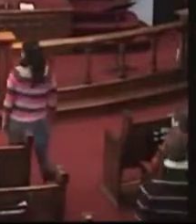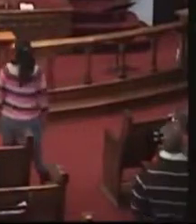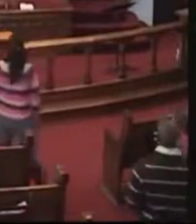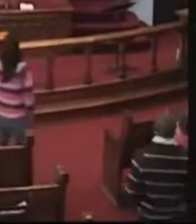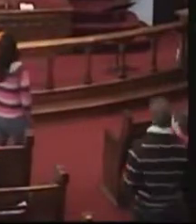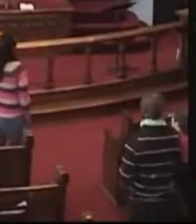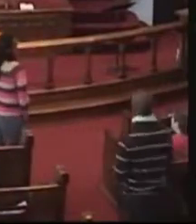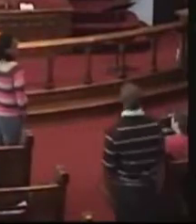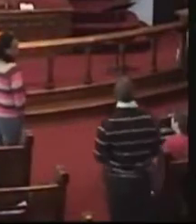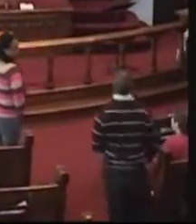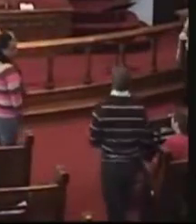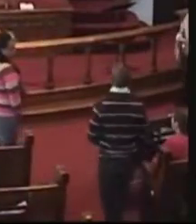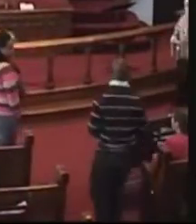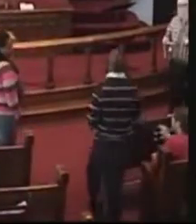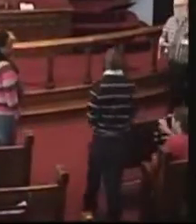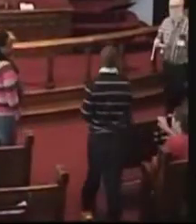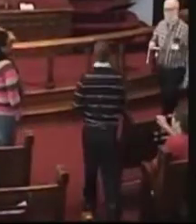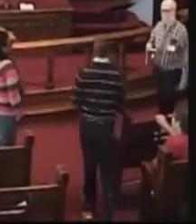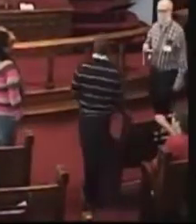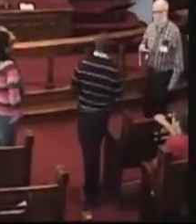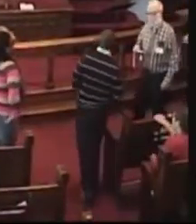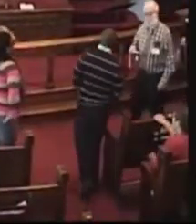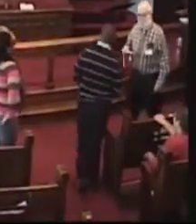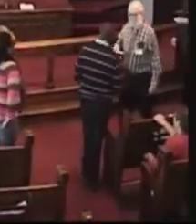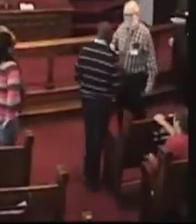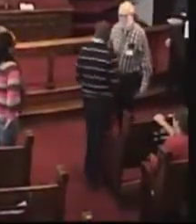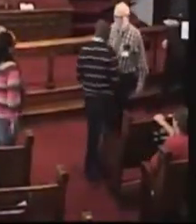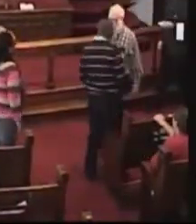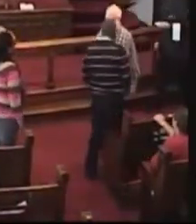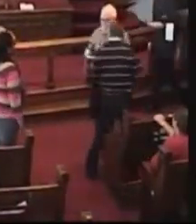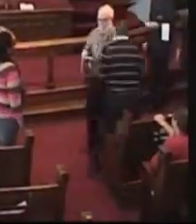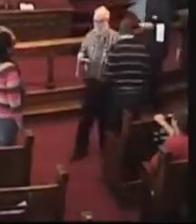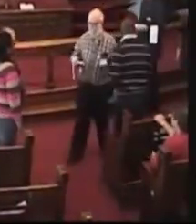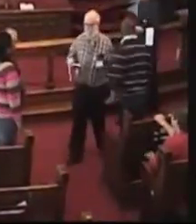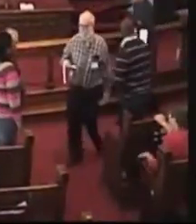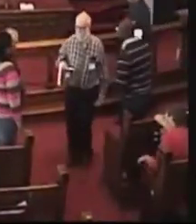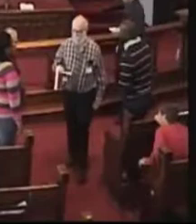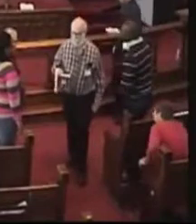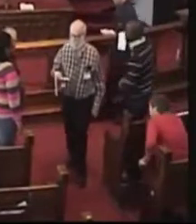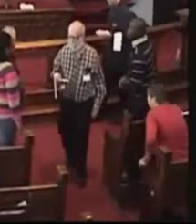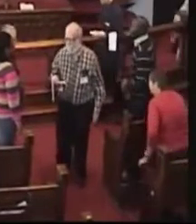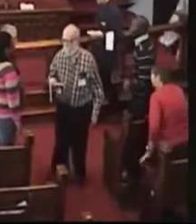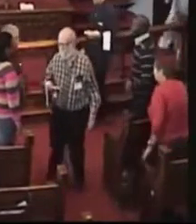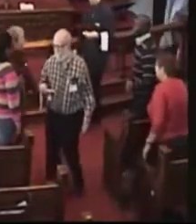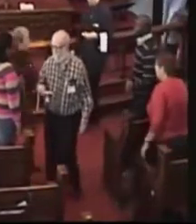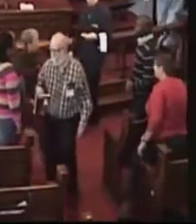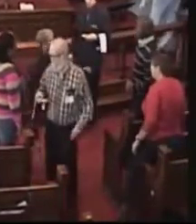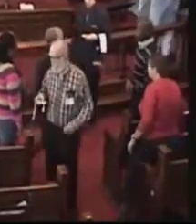Oh.